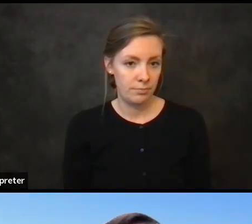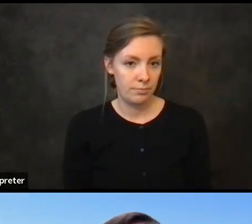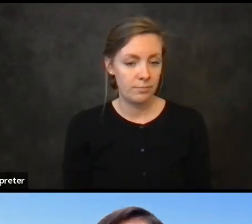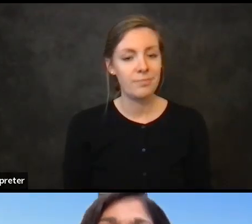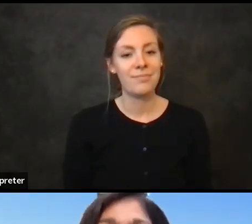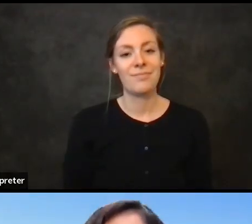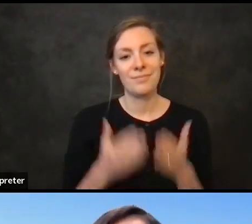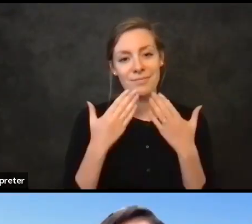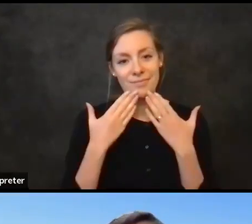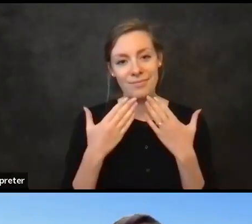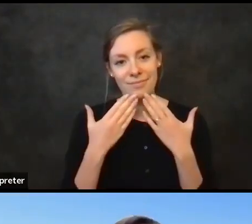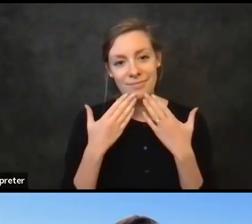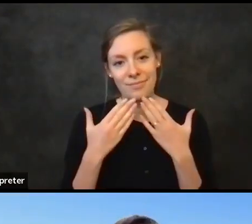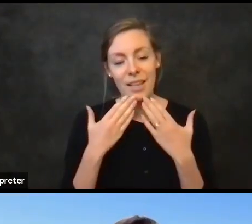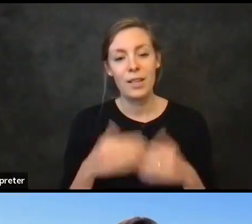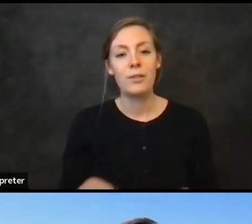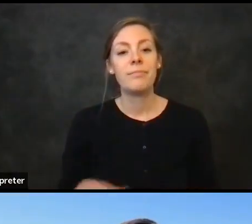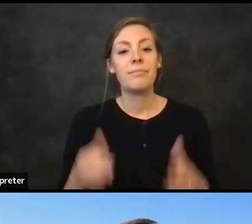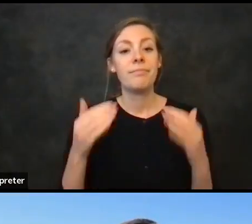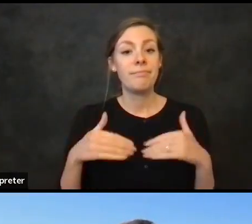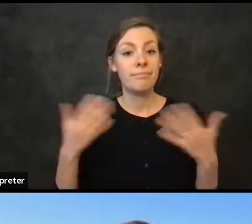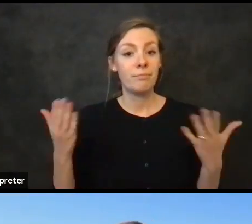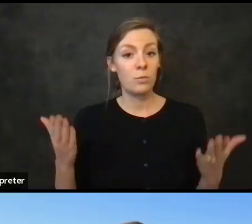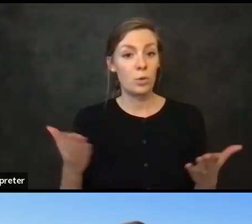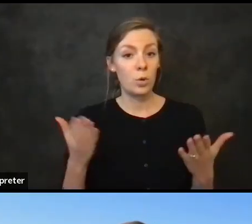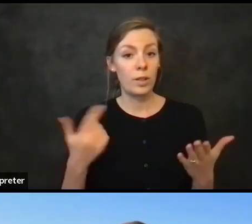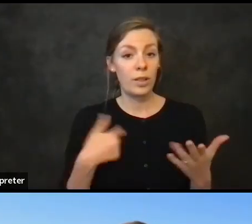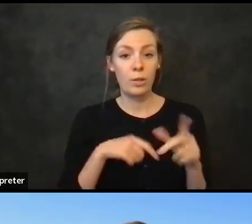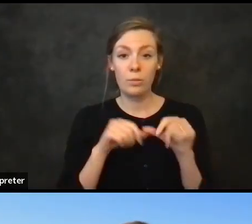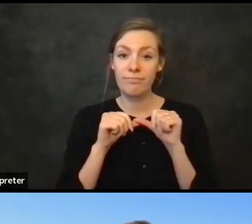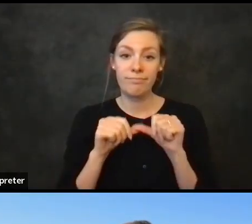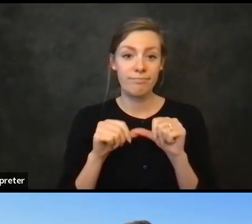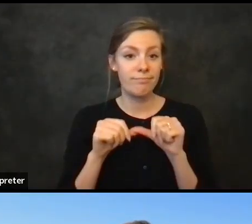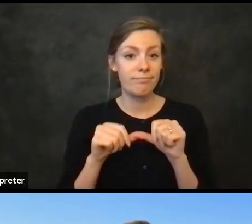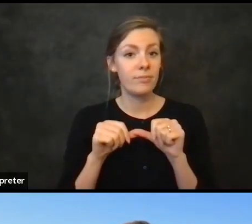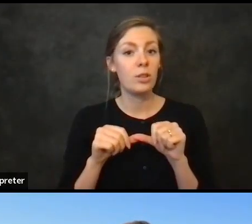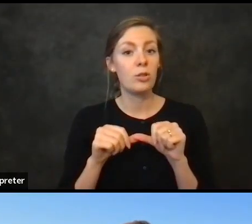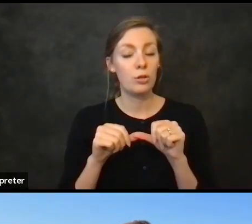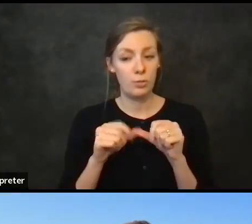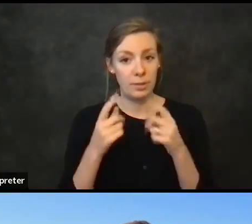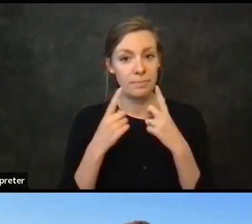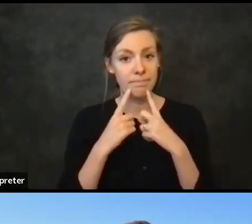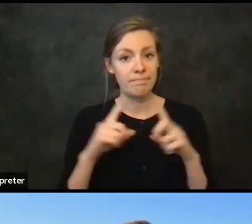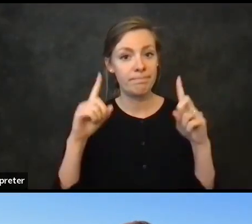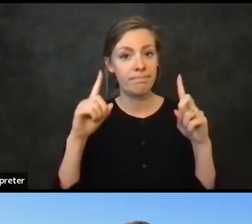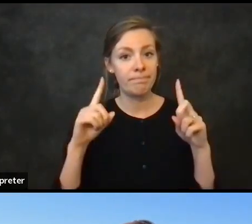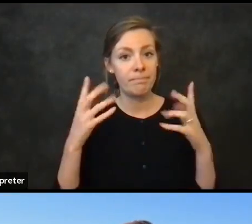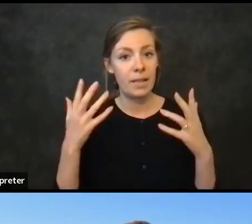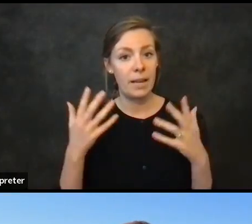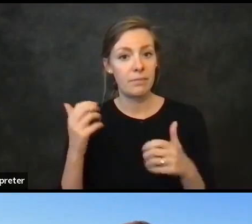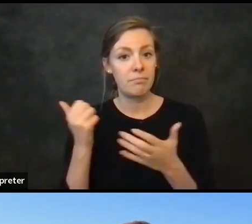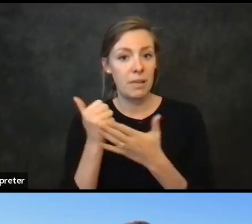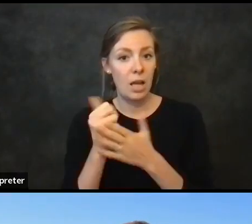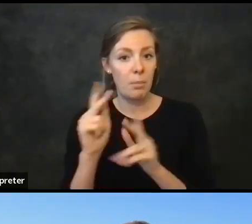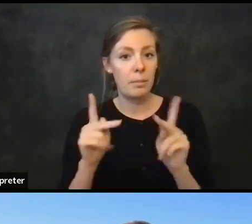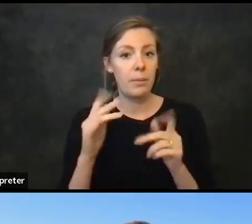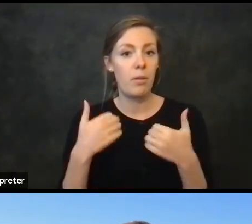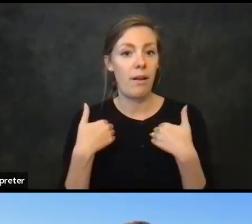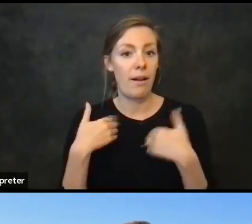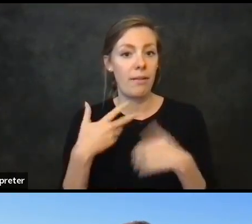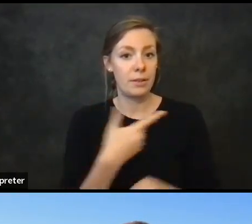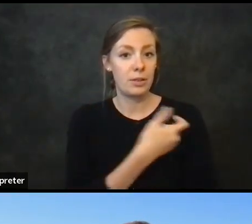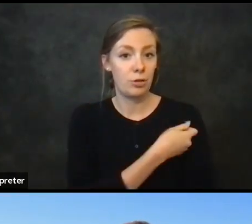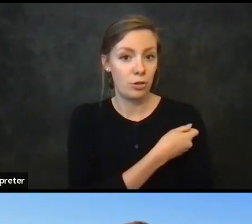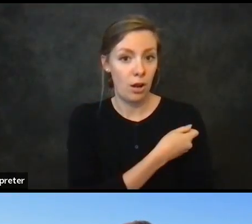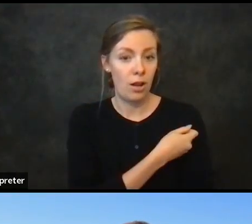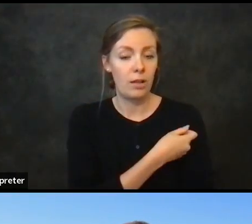Thank you, Gilbert. So here in Sonoma County, we continue to make great strides in getting shots into arms and protecting people from the